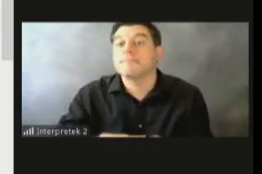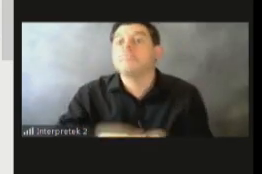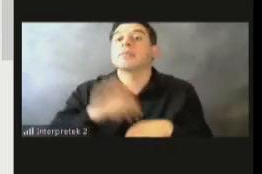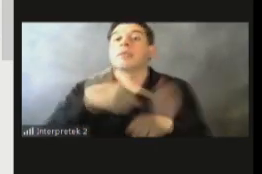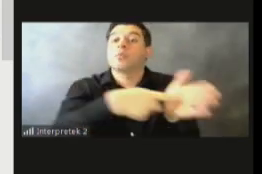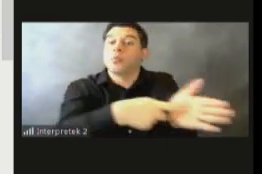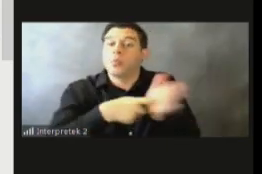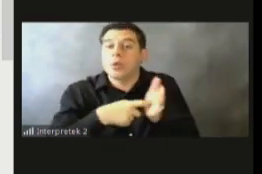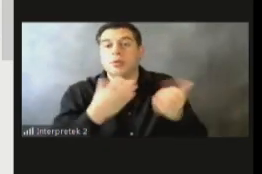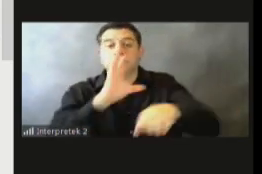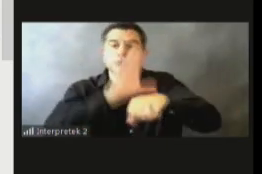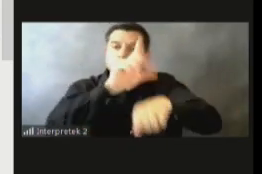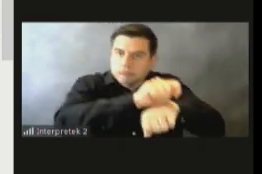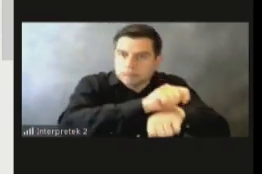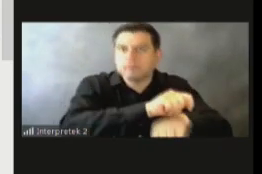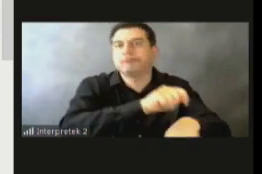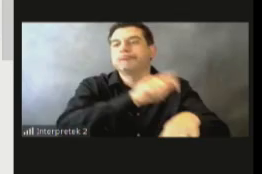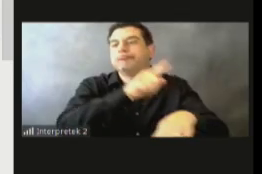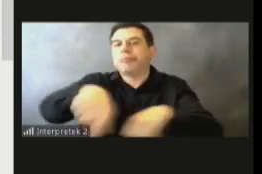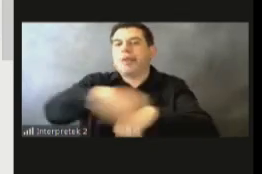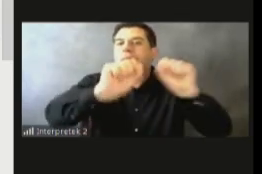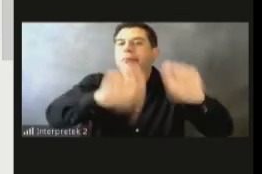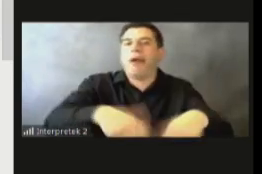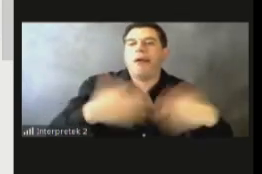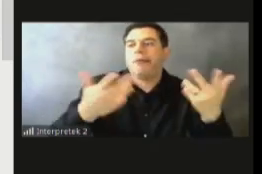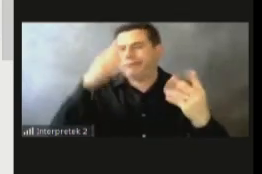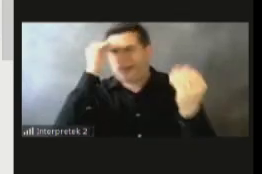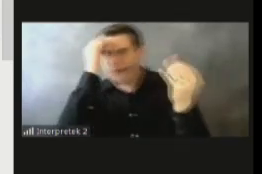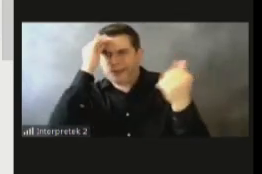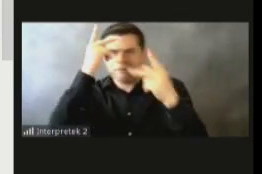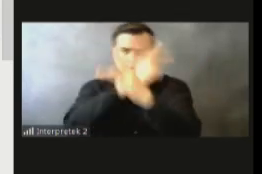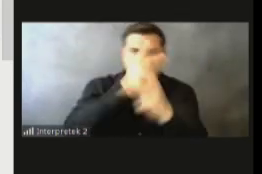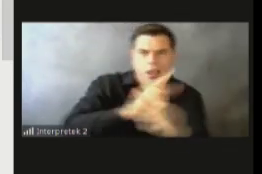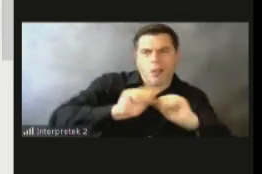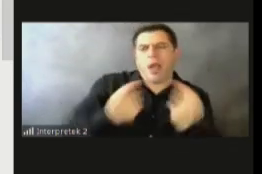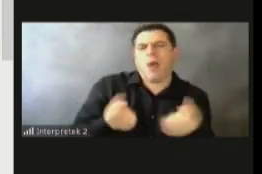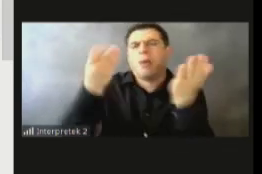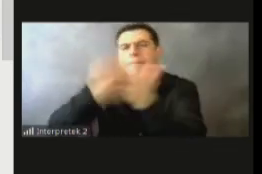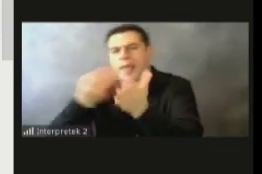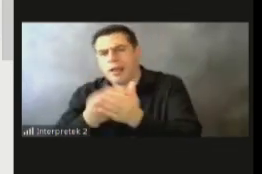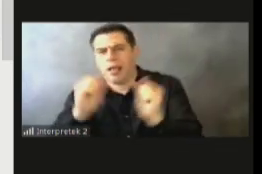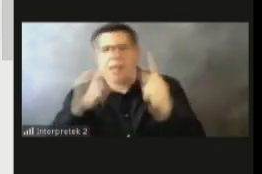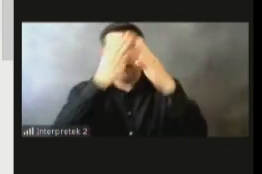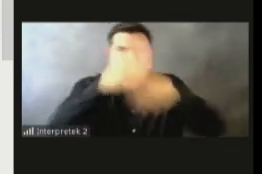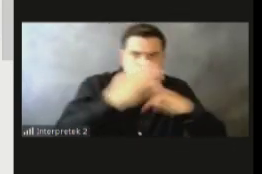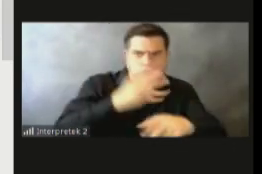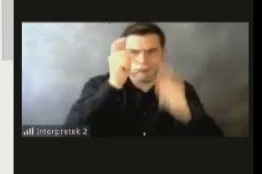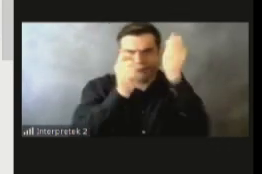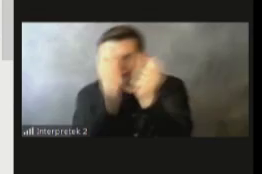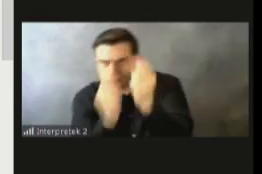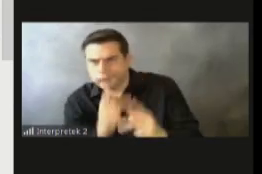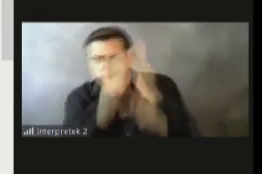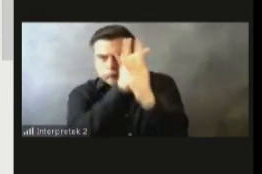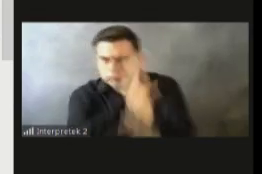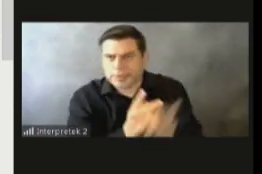in money that the linkage fee would produce, looking at what sort of new development would kick off the linkage fee. And so a linkage fee can be a great